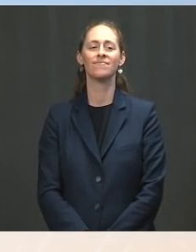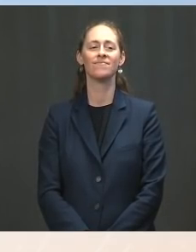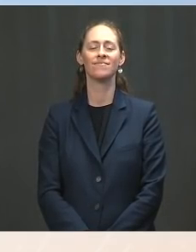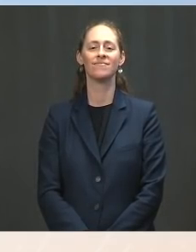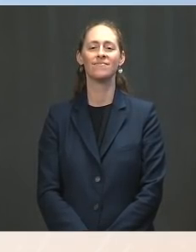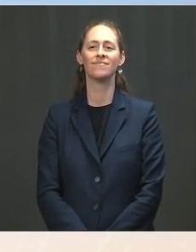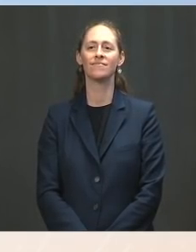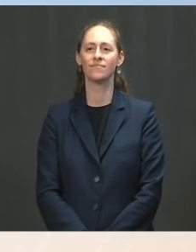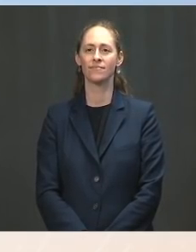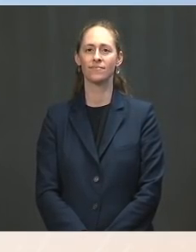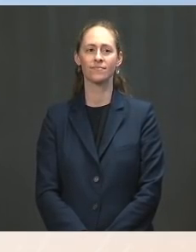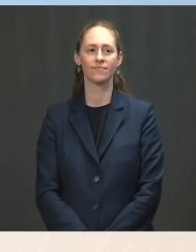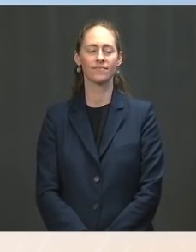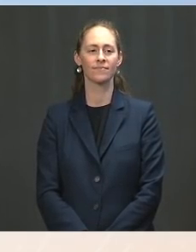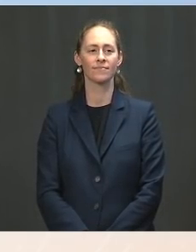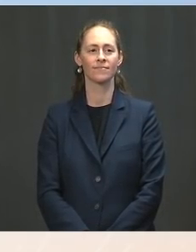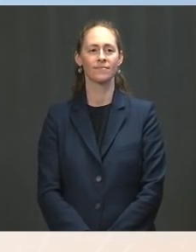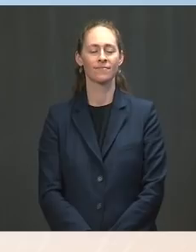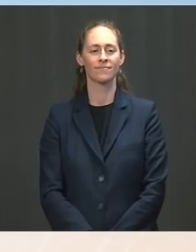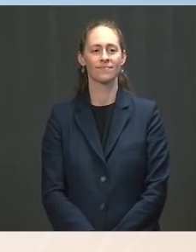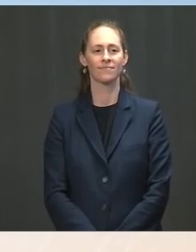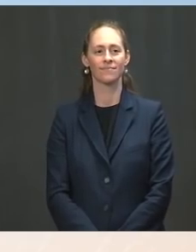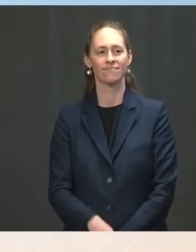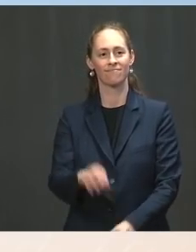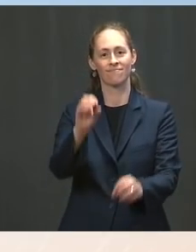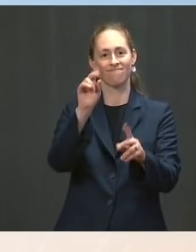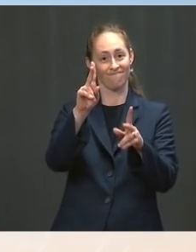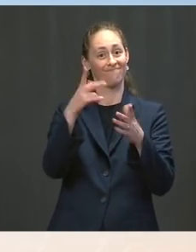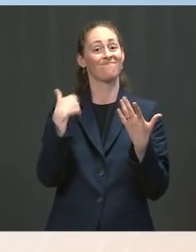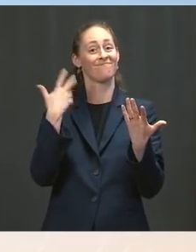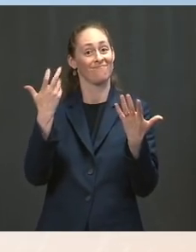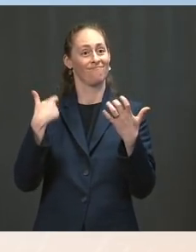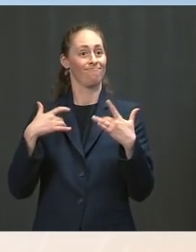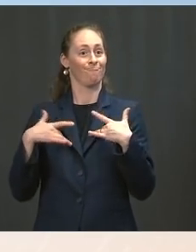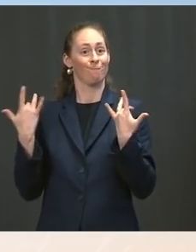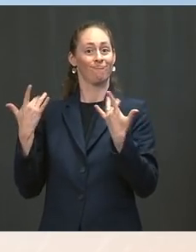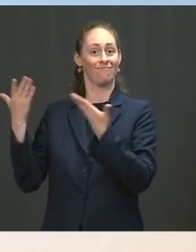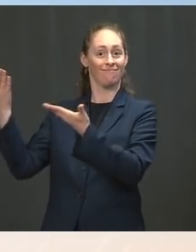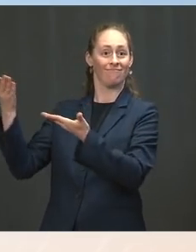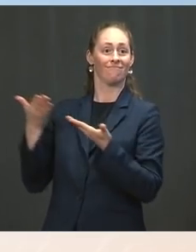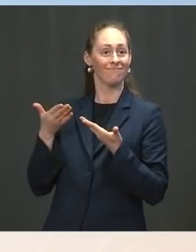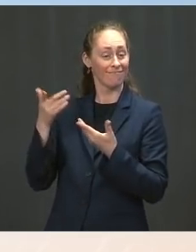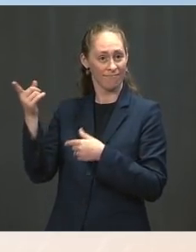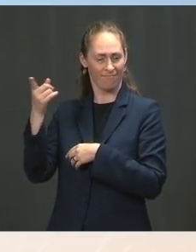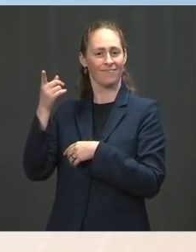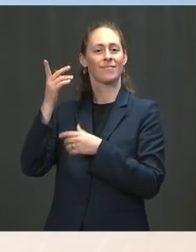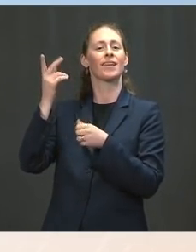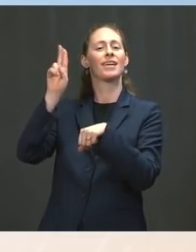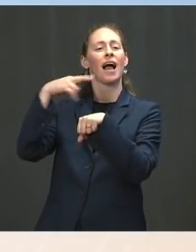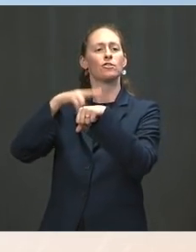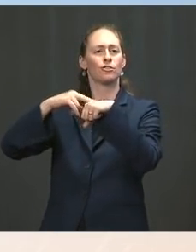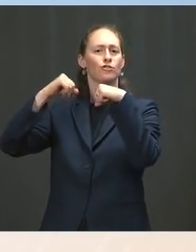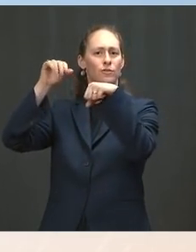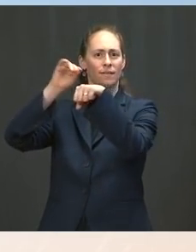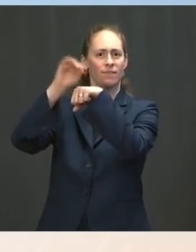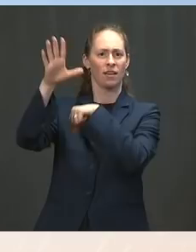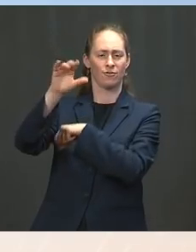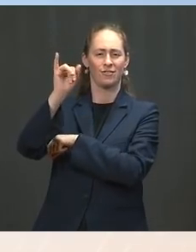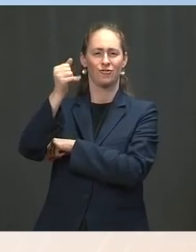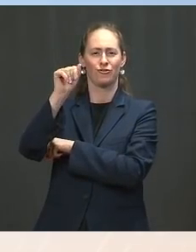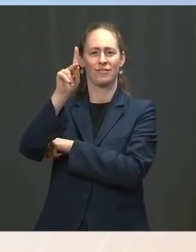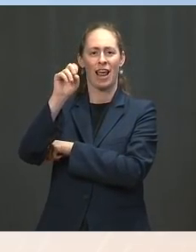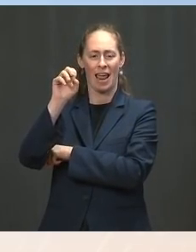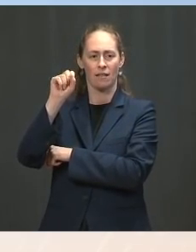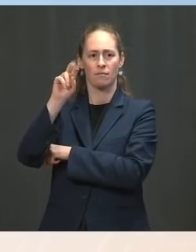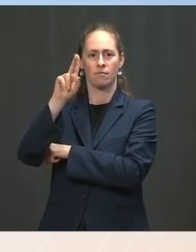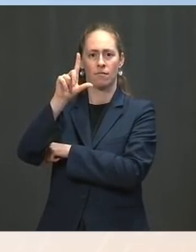We are pleased to have a return guest, our National Security Advisor, Jake Sullivan, who will give some brief opening remarks and then take